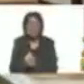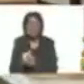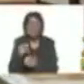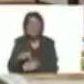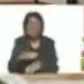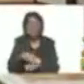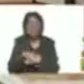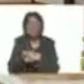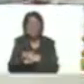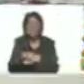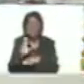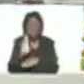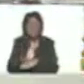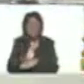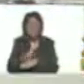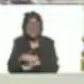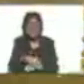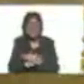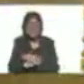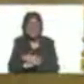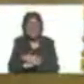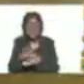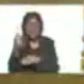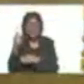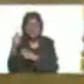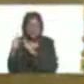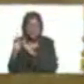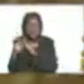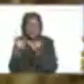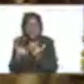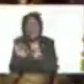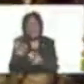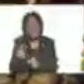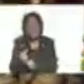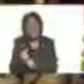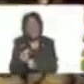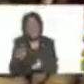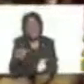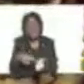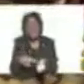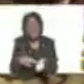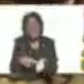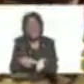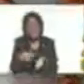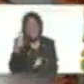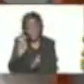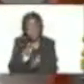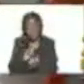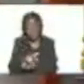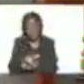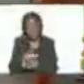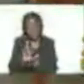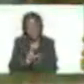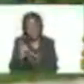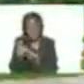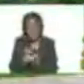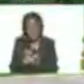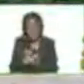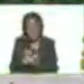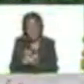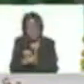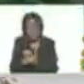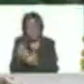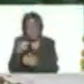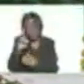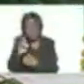The British Colonial Hilton Hotel is currently taking bookings for its early December opening, already booking dates for the new year. The downtown property has